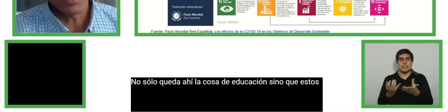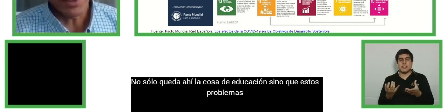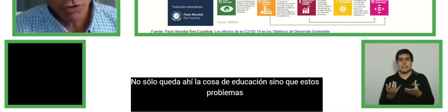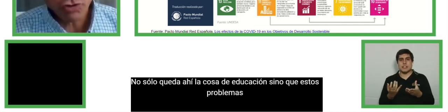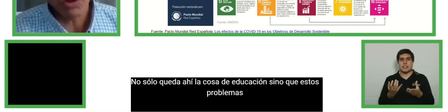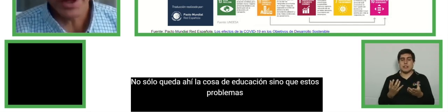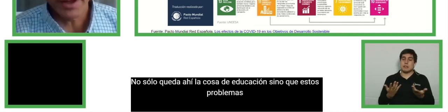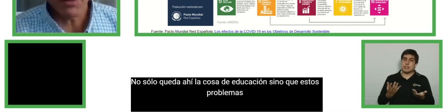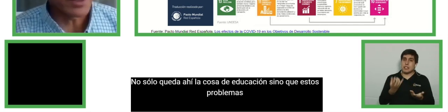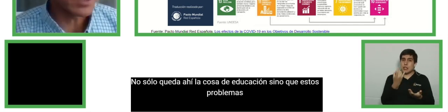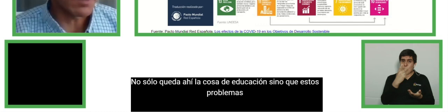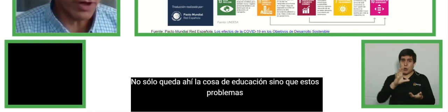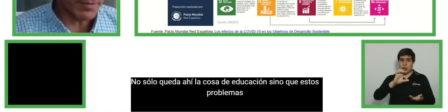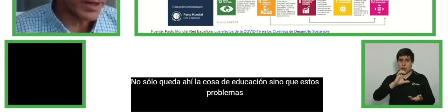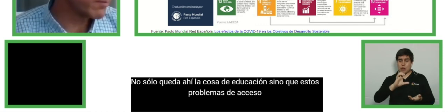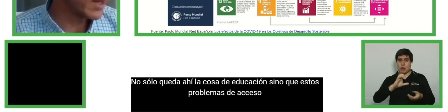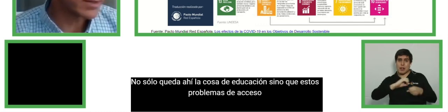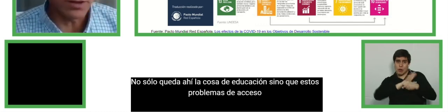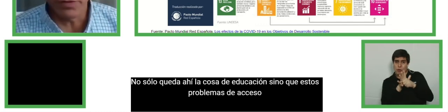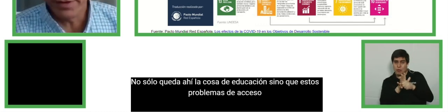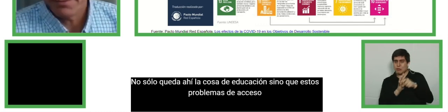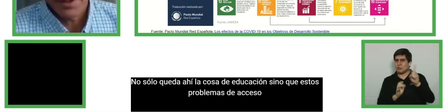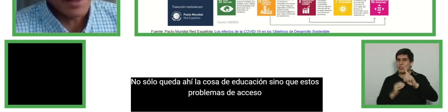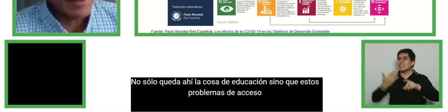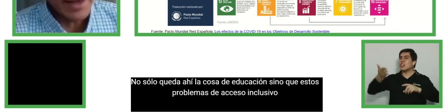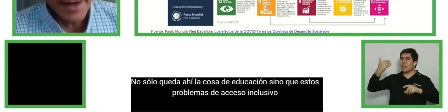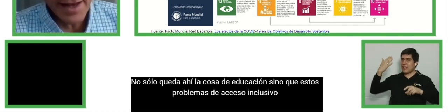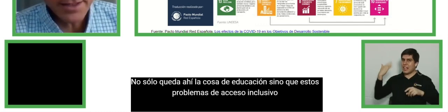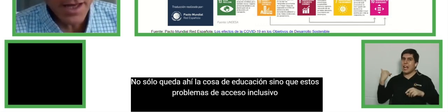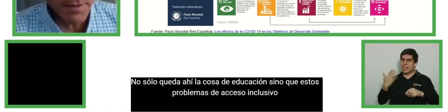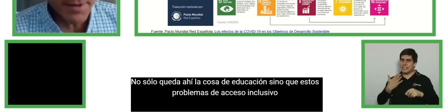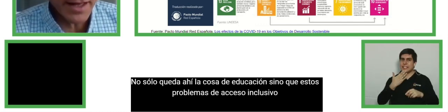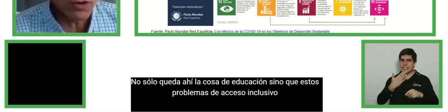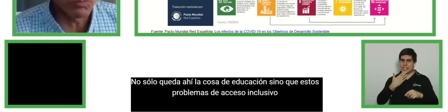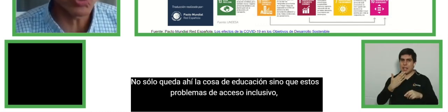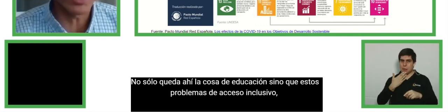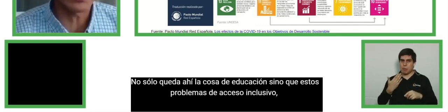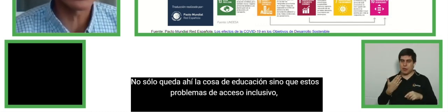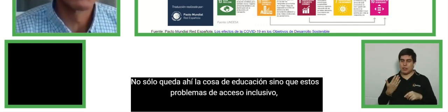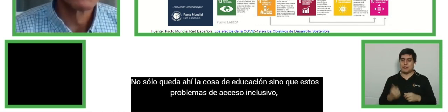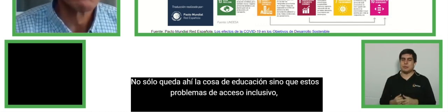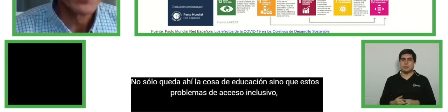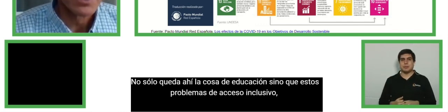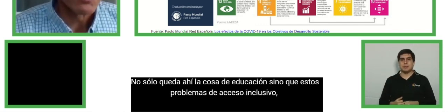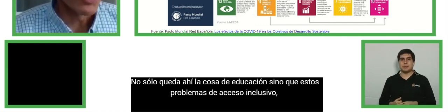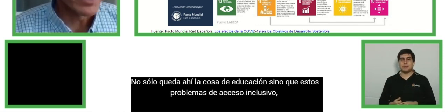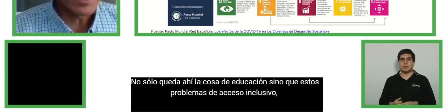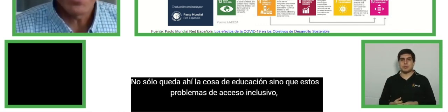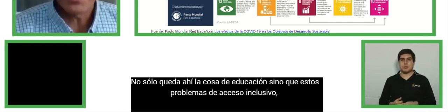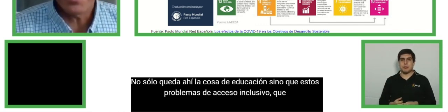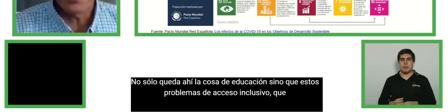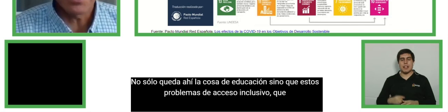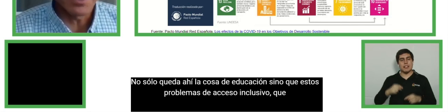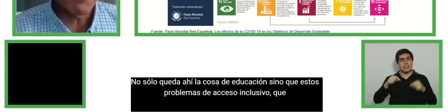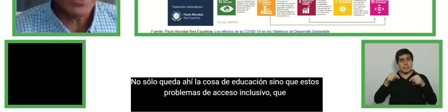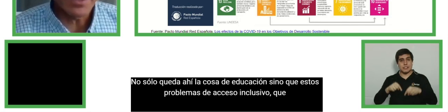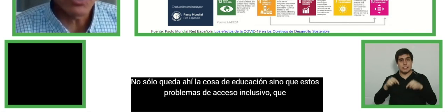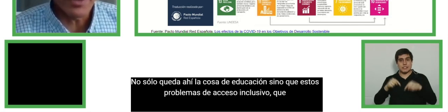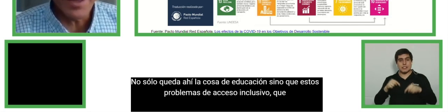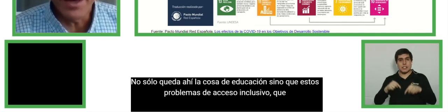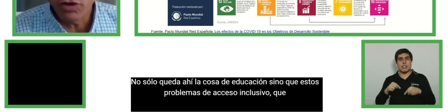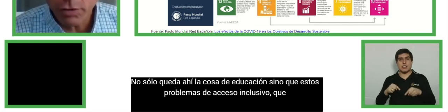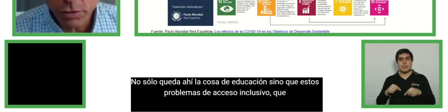in during the pandemics, but in general, that had been with us for a while now, they are affecting in